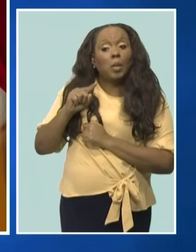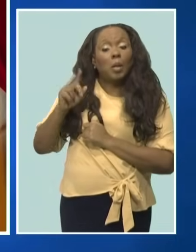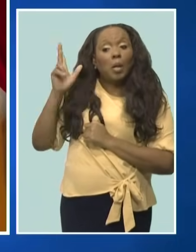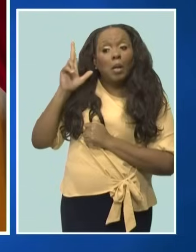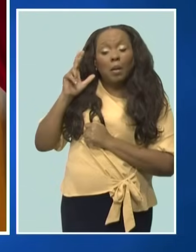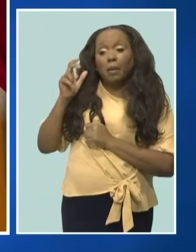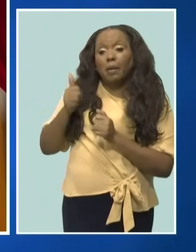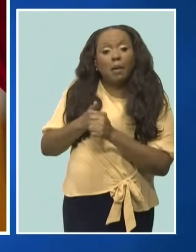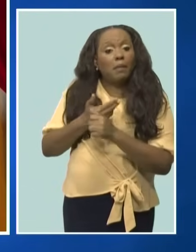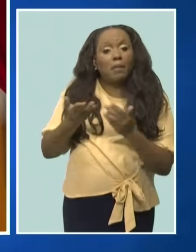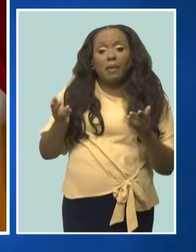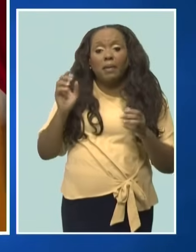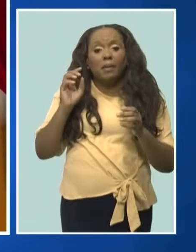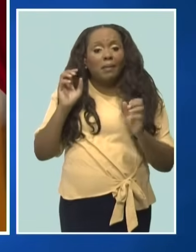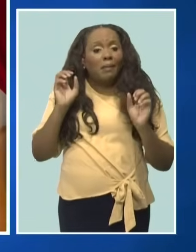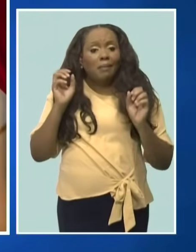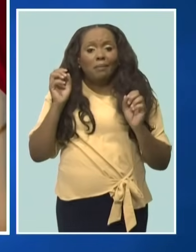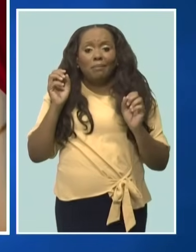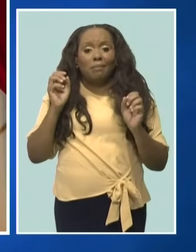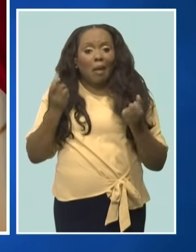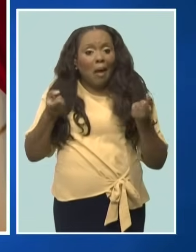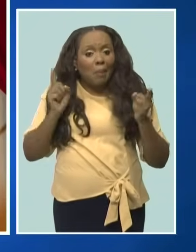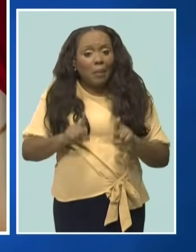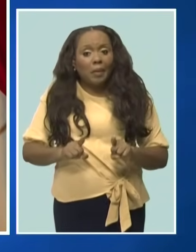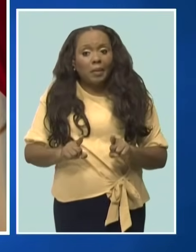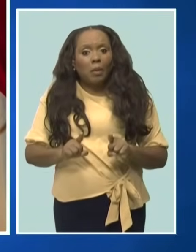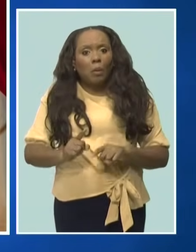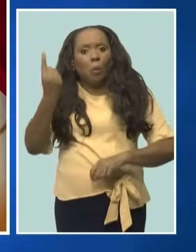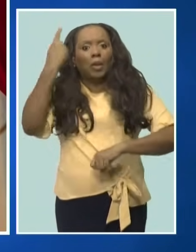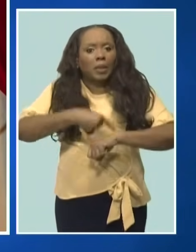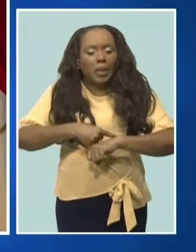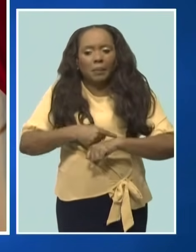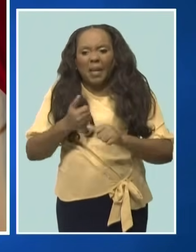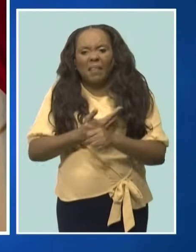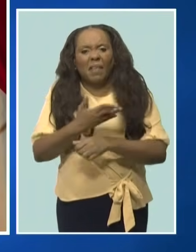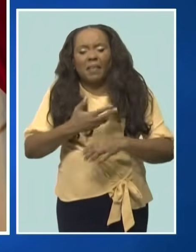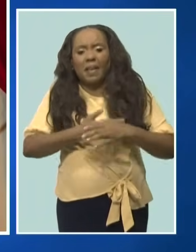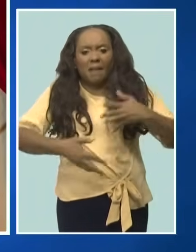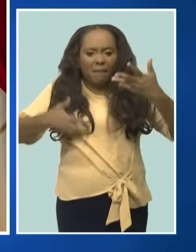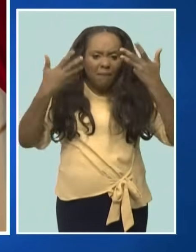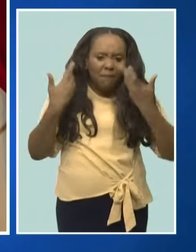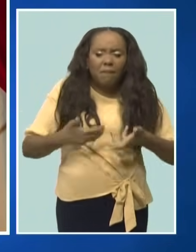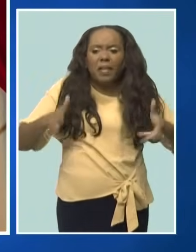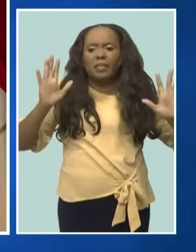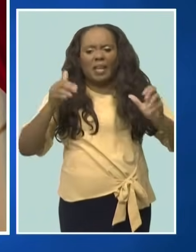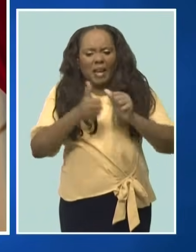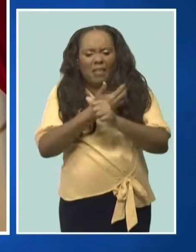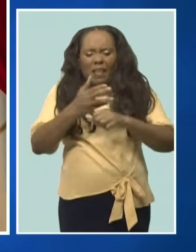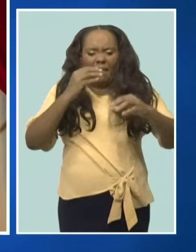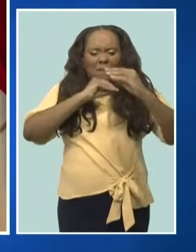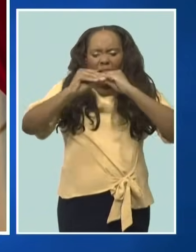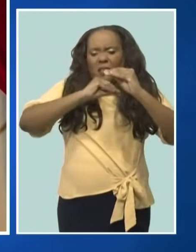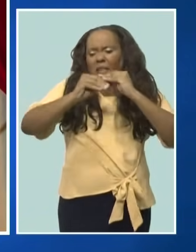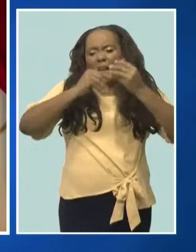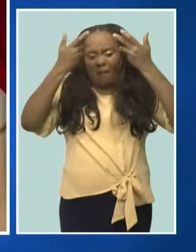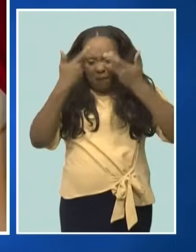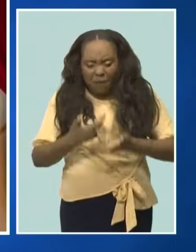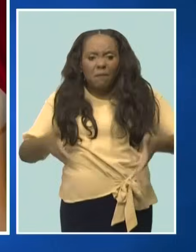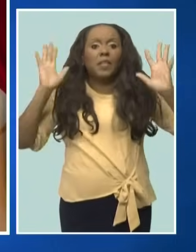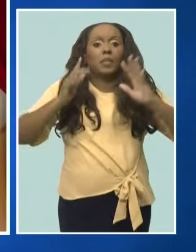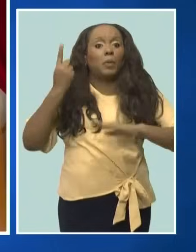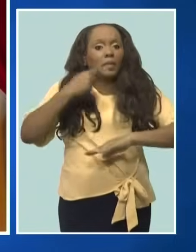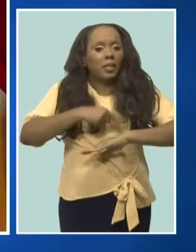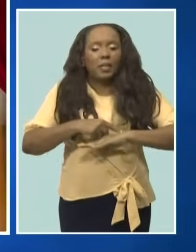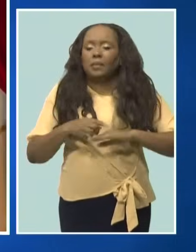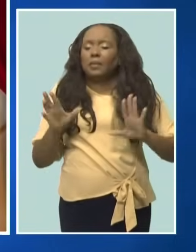at once. But we have been making credible progress, and in this constituency 16 roads have been